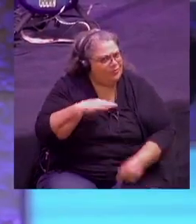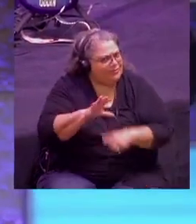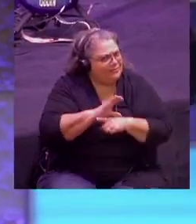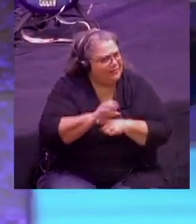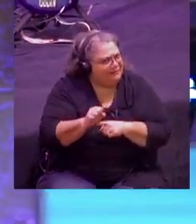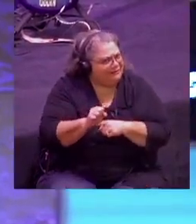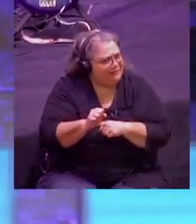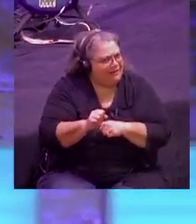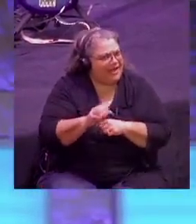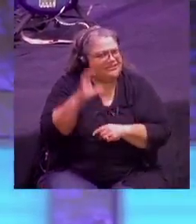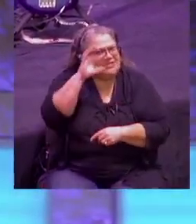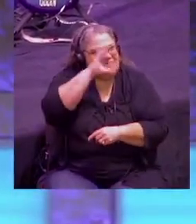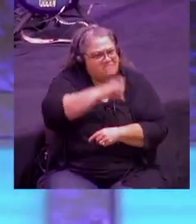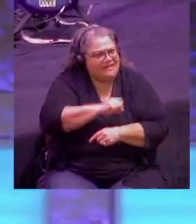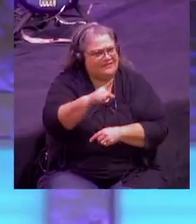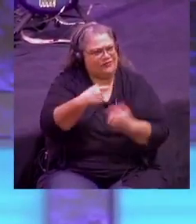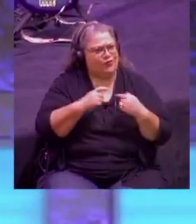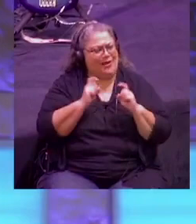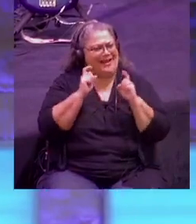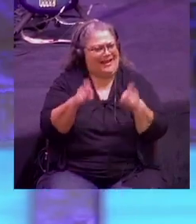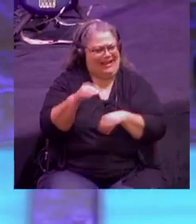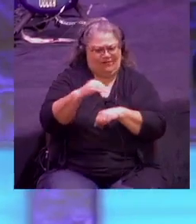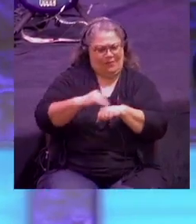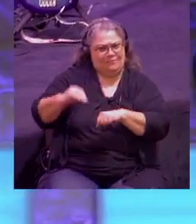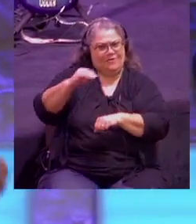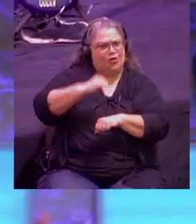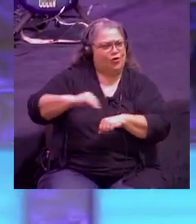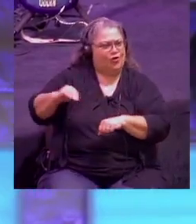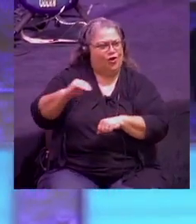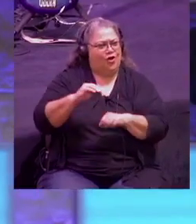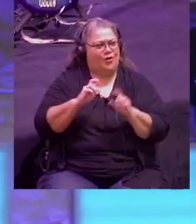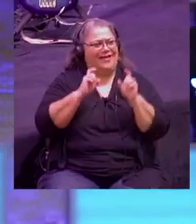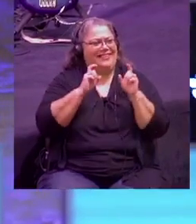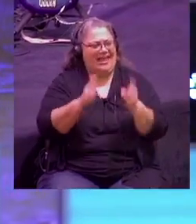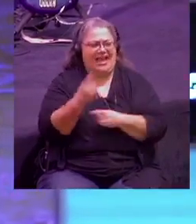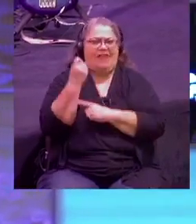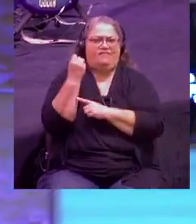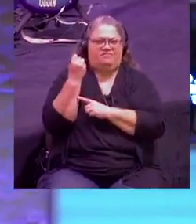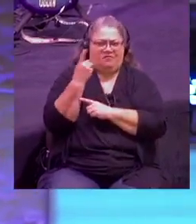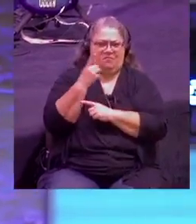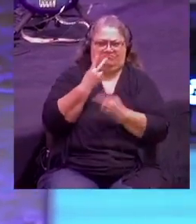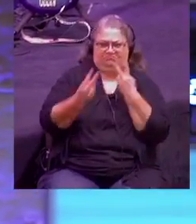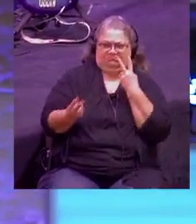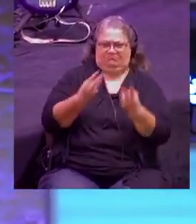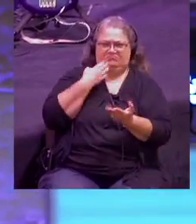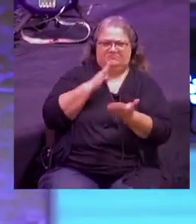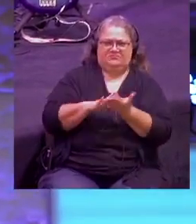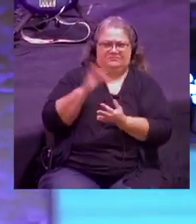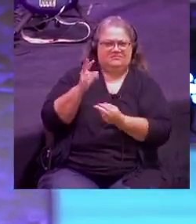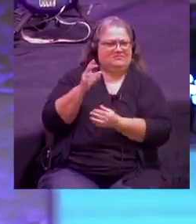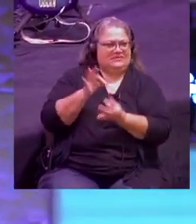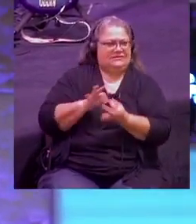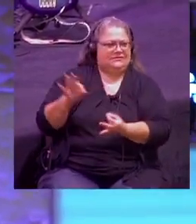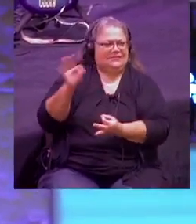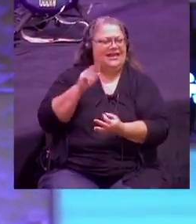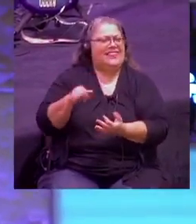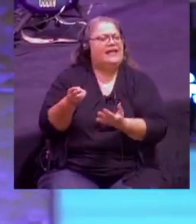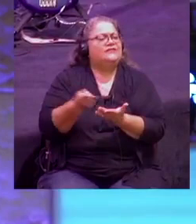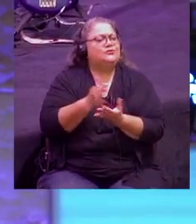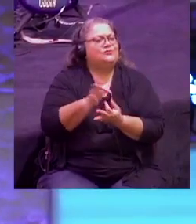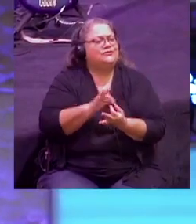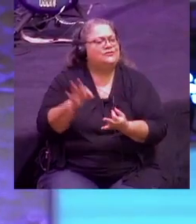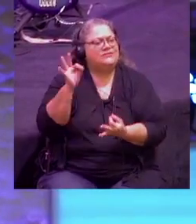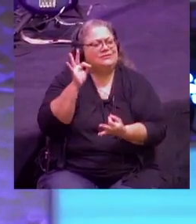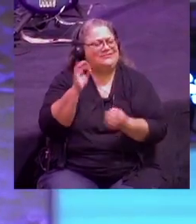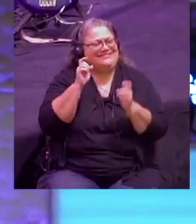wouldn't that be awful to miss out on the gift of miracles, the gift of discerning of spirits? And it's the Holy Spirit that